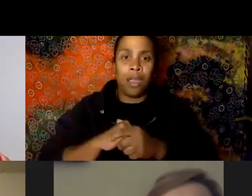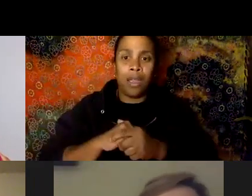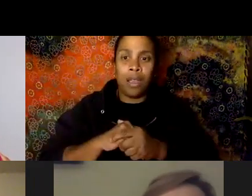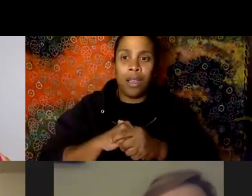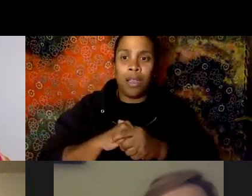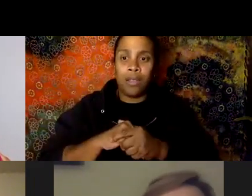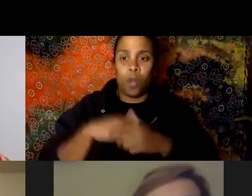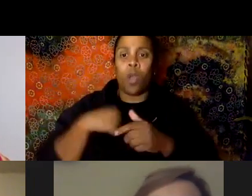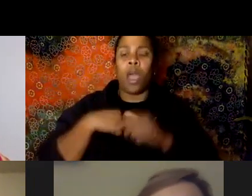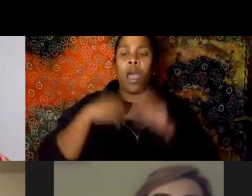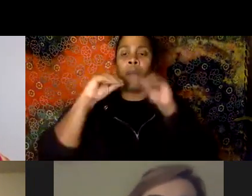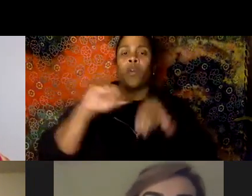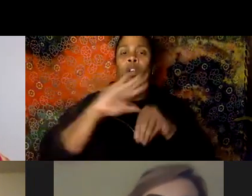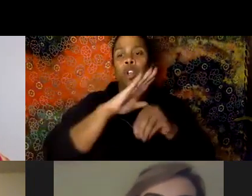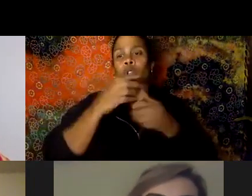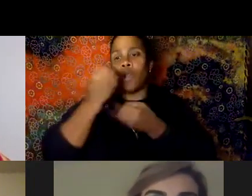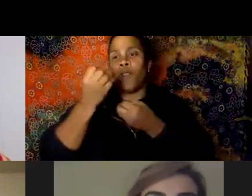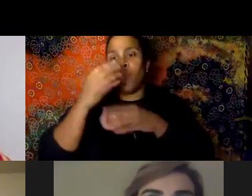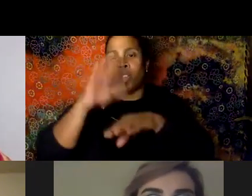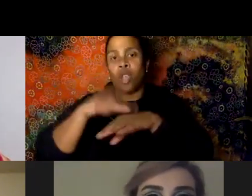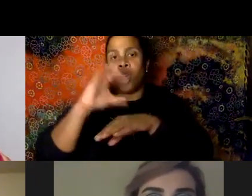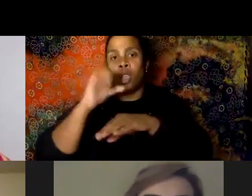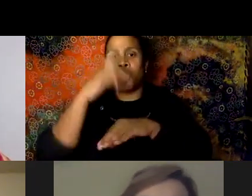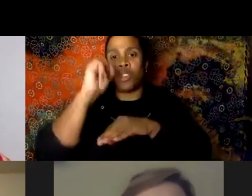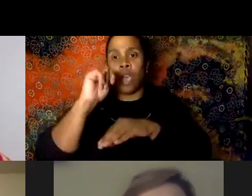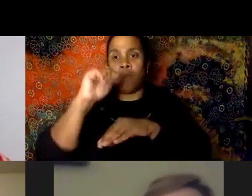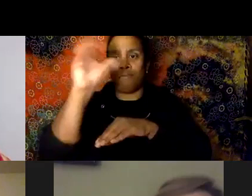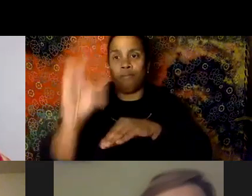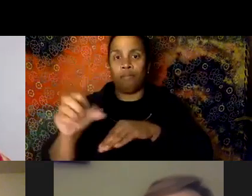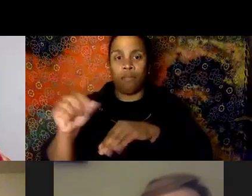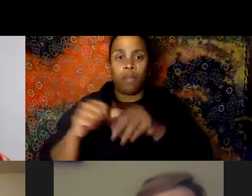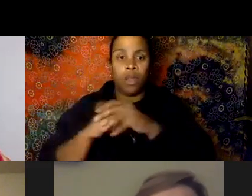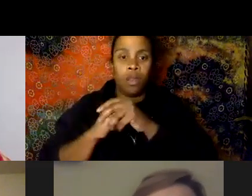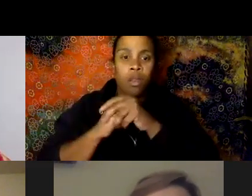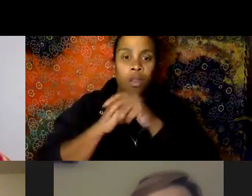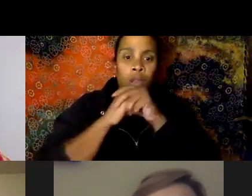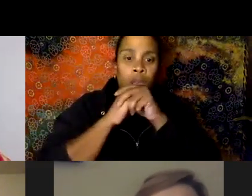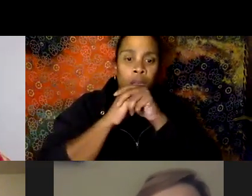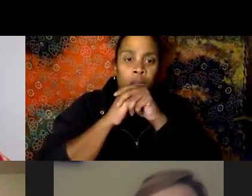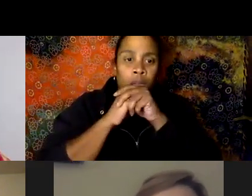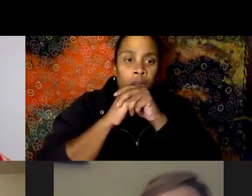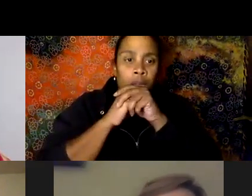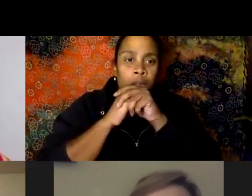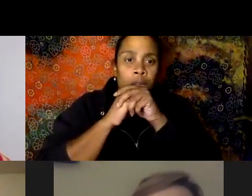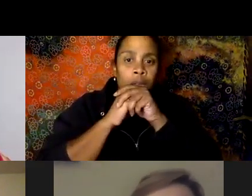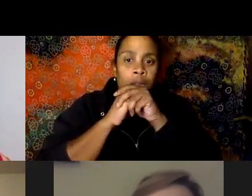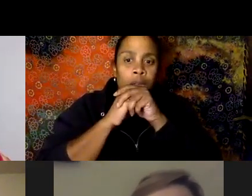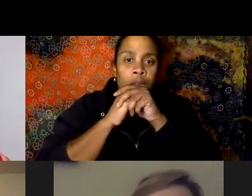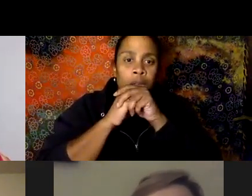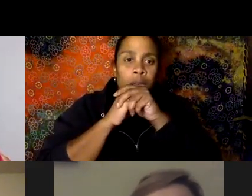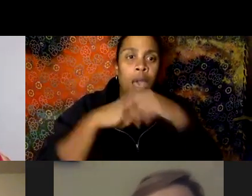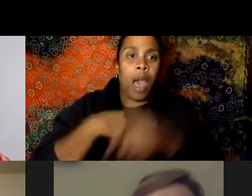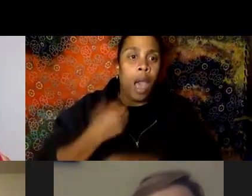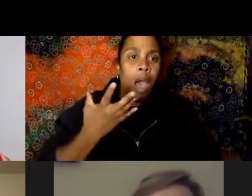so you can reach out to Galactic Ashley and find out if it doesn't arrive in just the next few minutes. I want to know